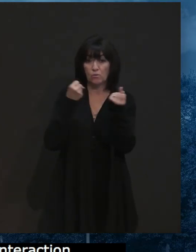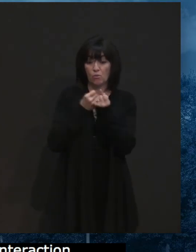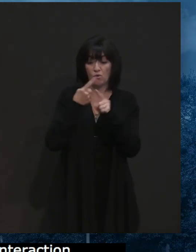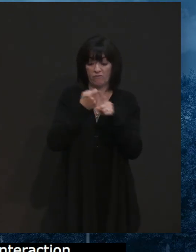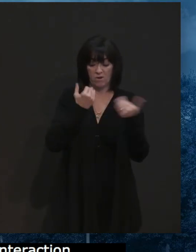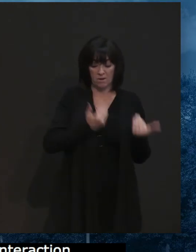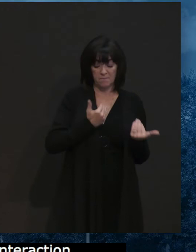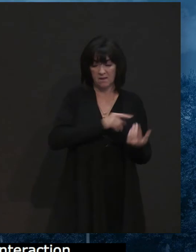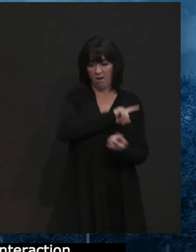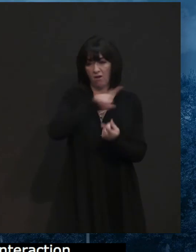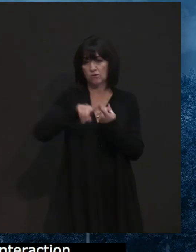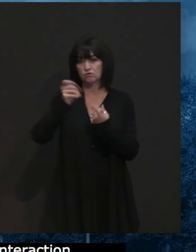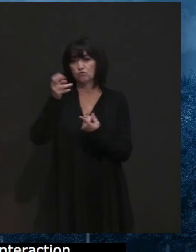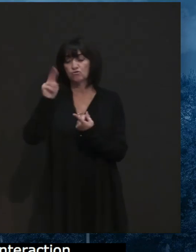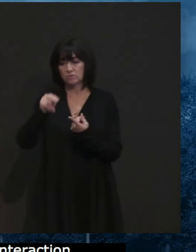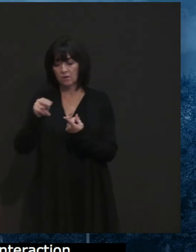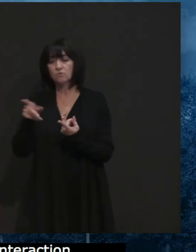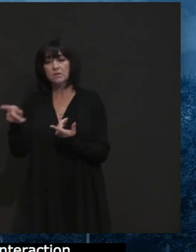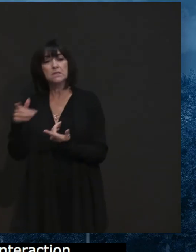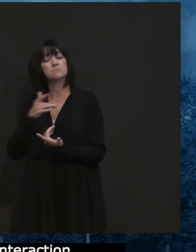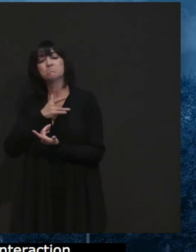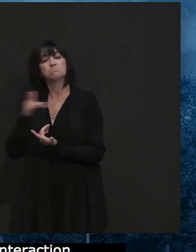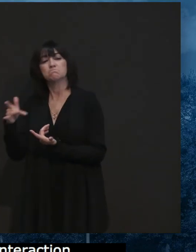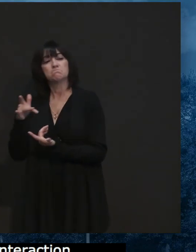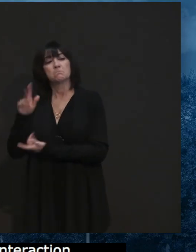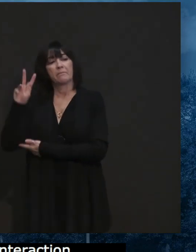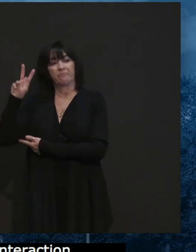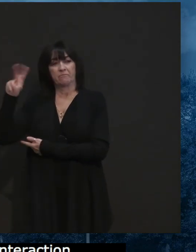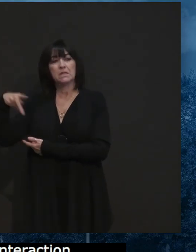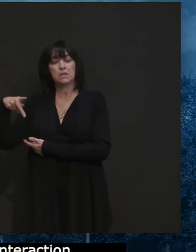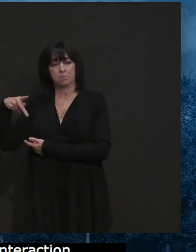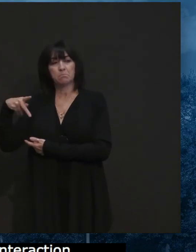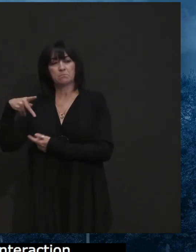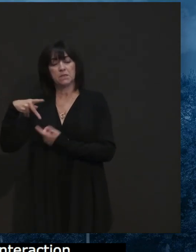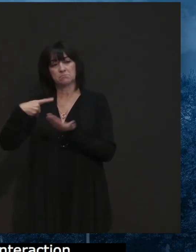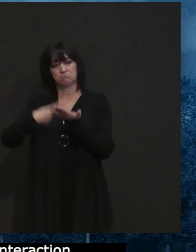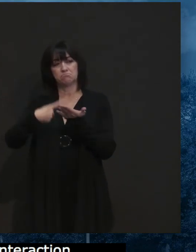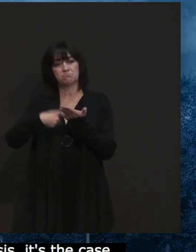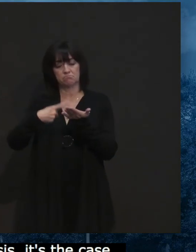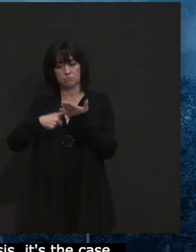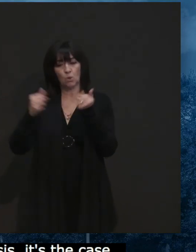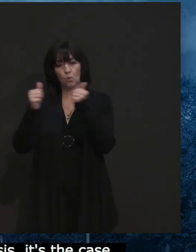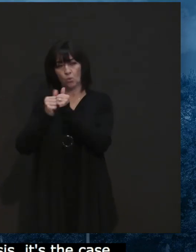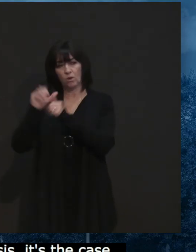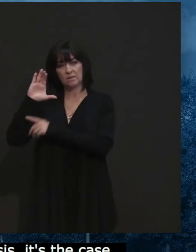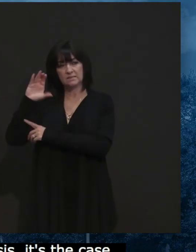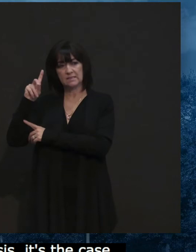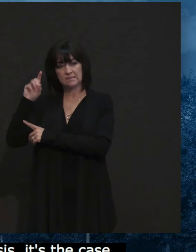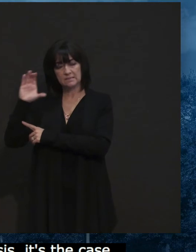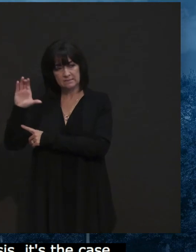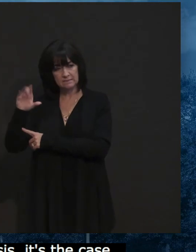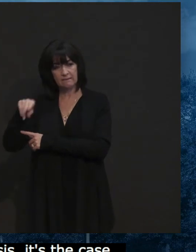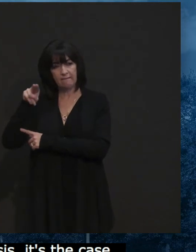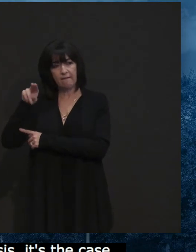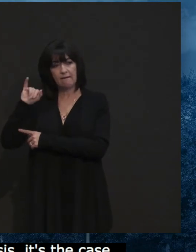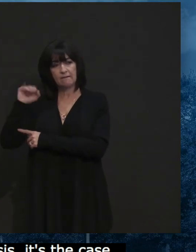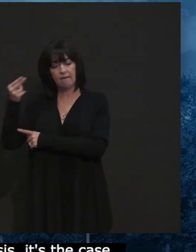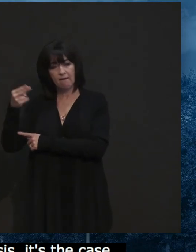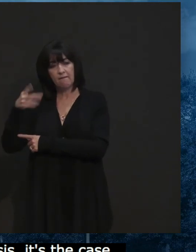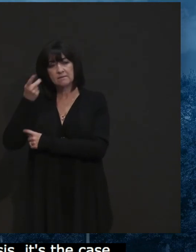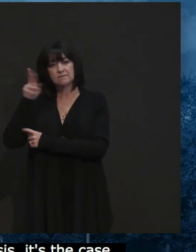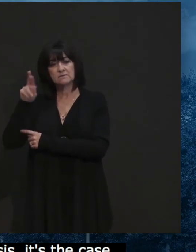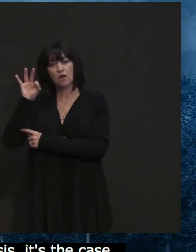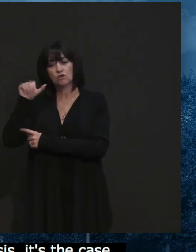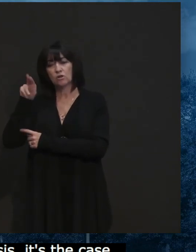President coordinates the call with representatives from CDC, NIH, Dr. Fauci,